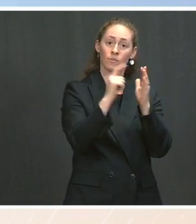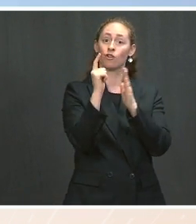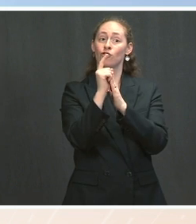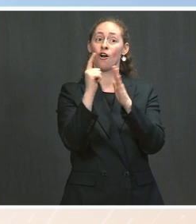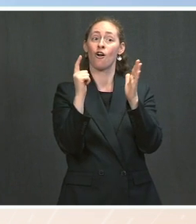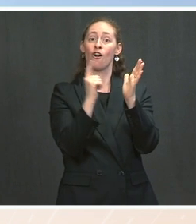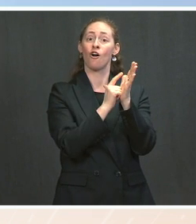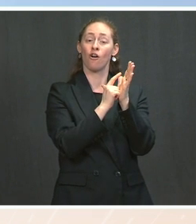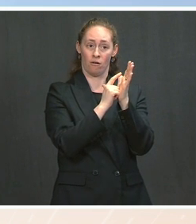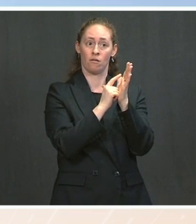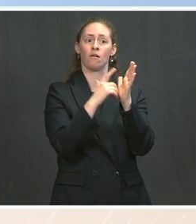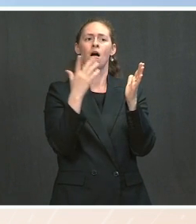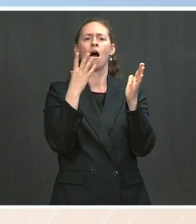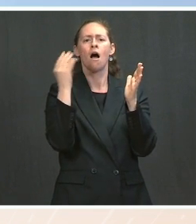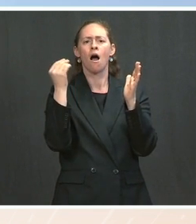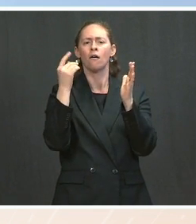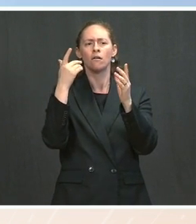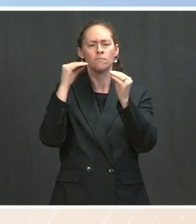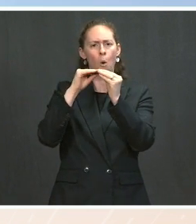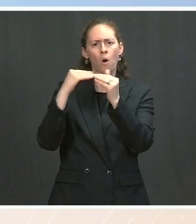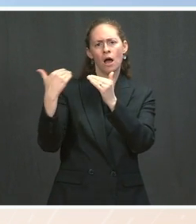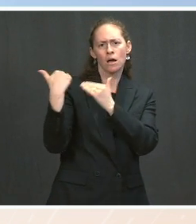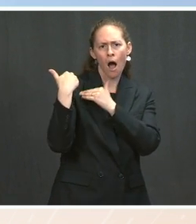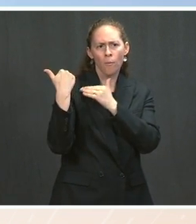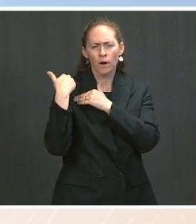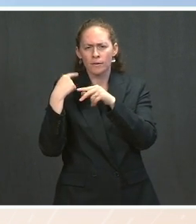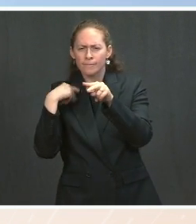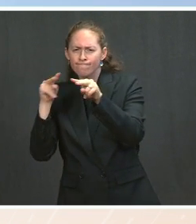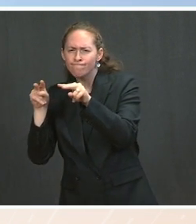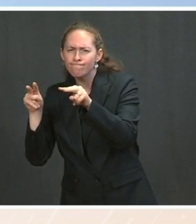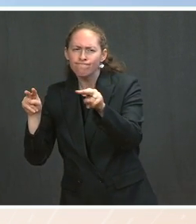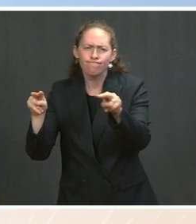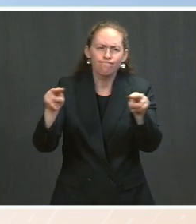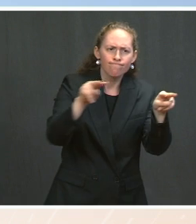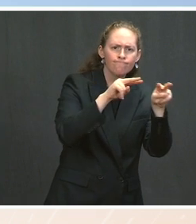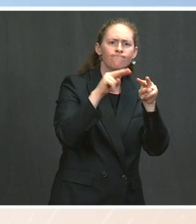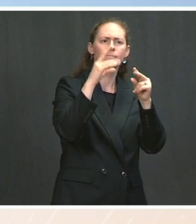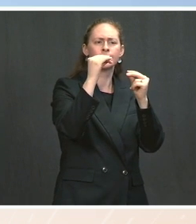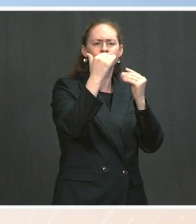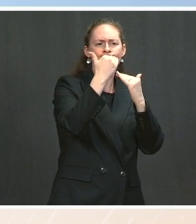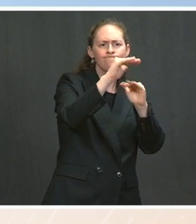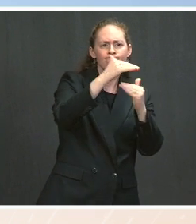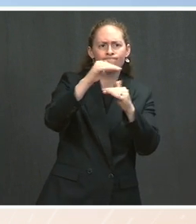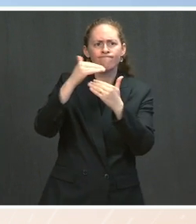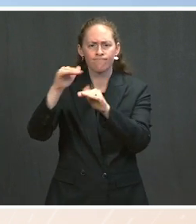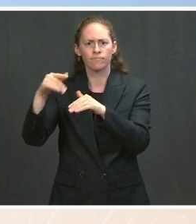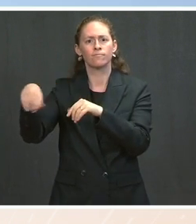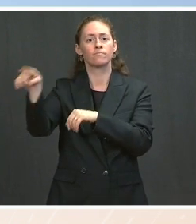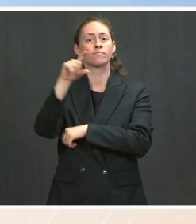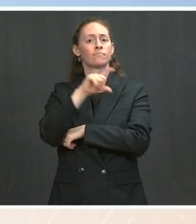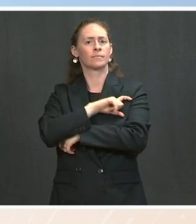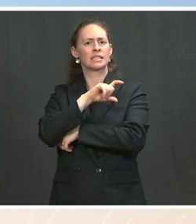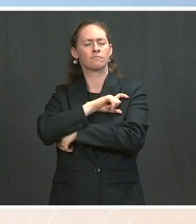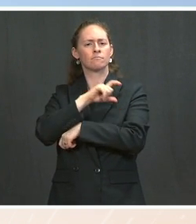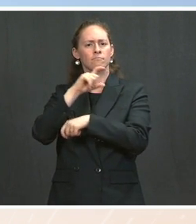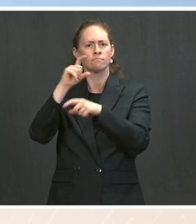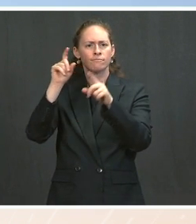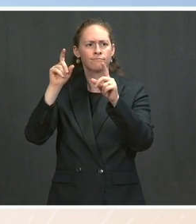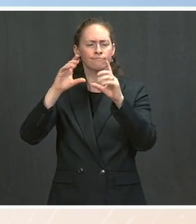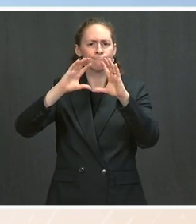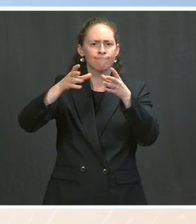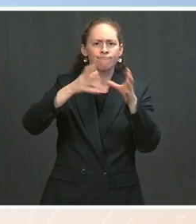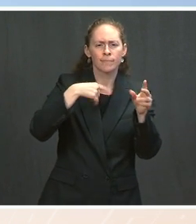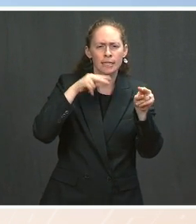accountability, more requirements and restrictions in place for departments across the country, and also would be